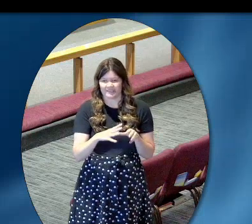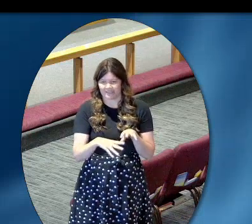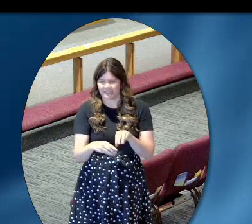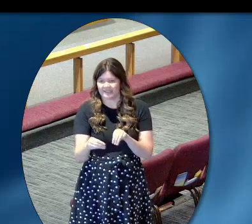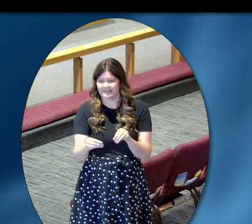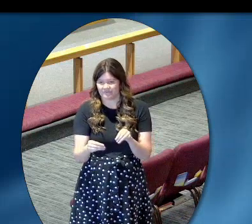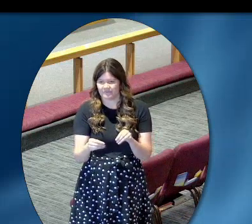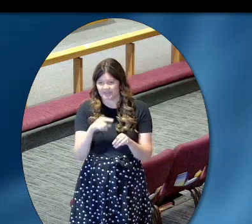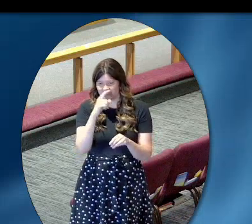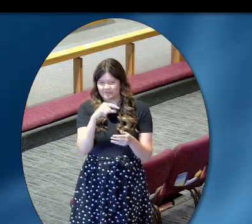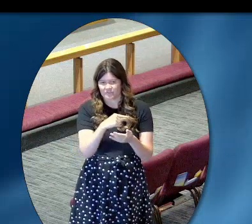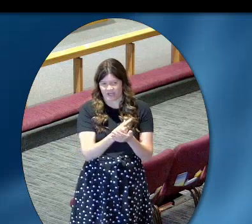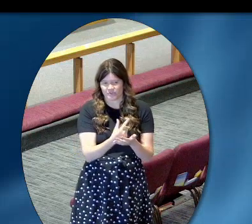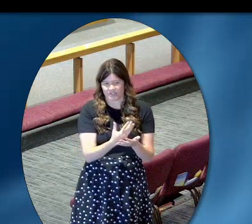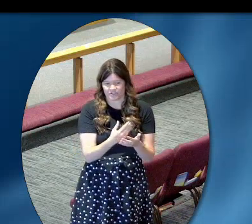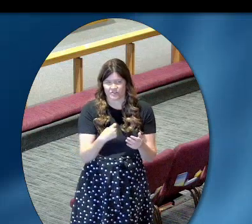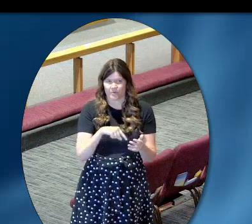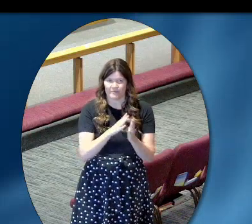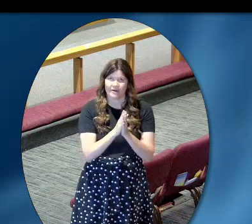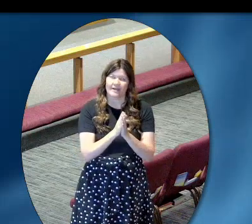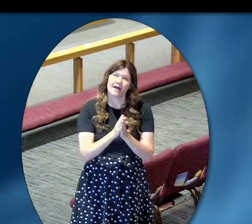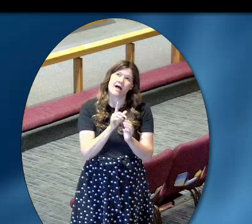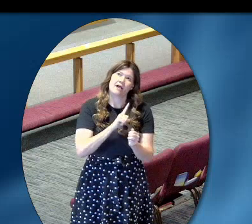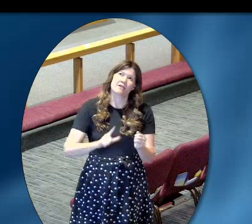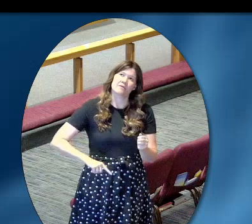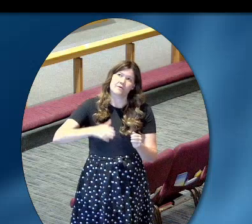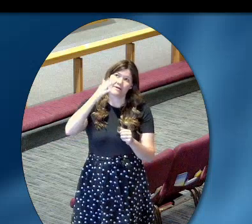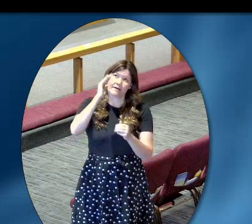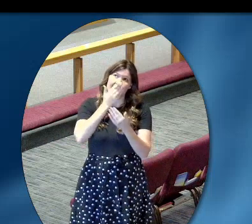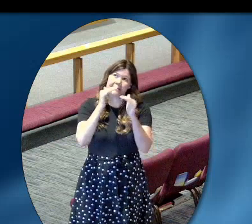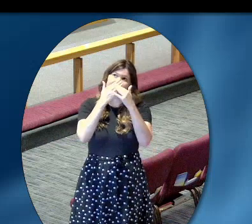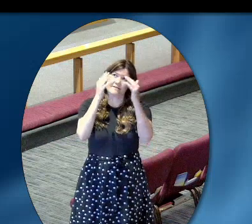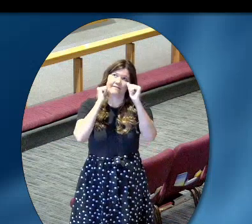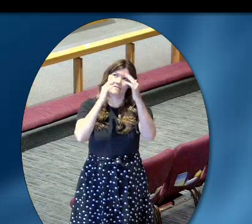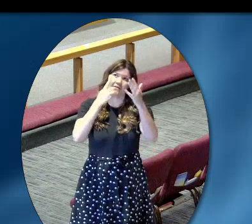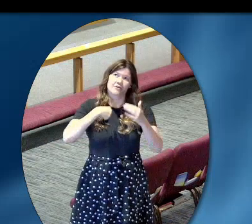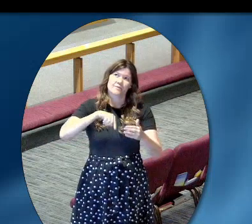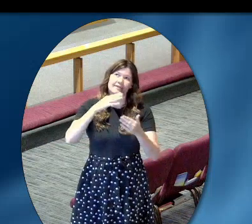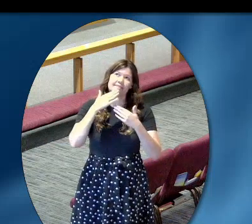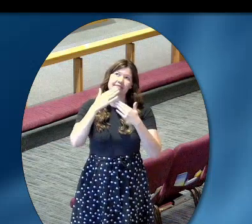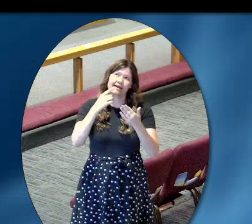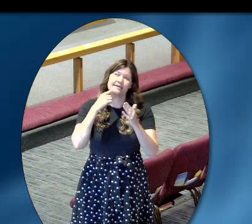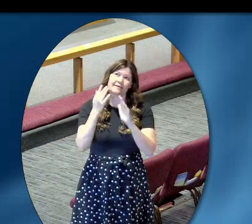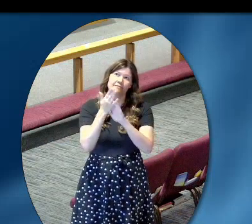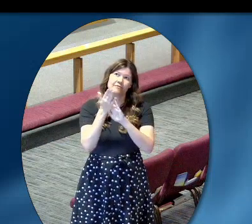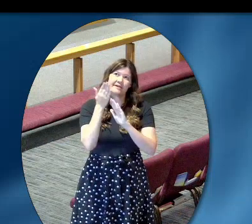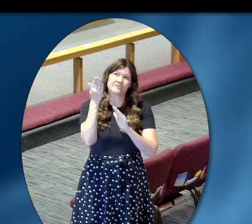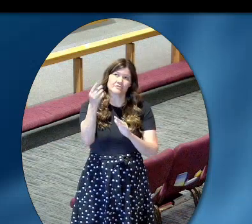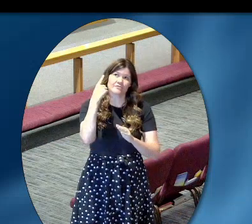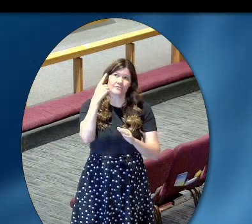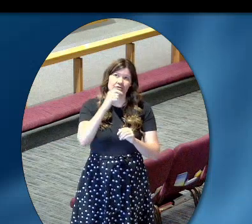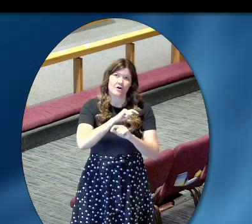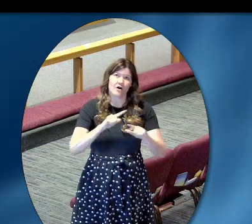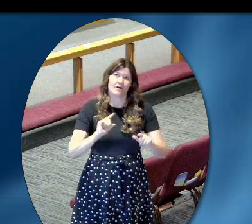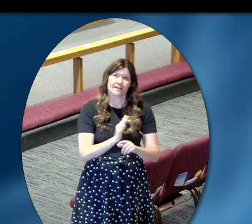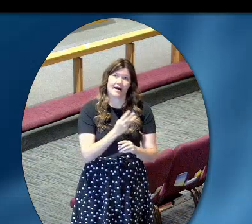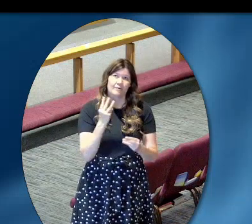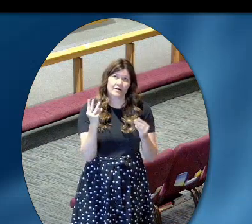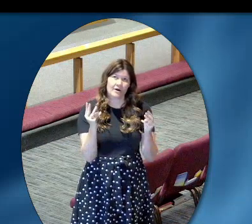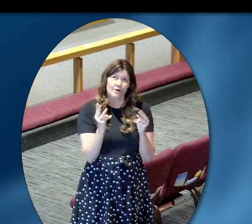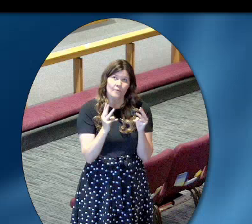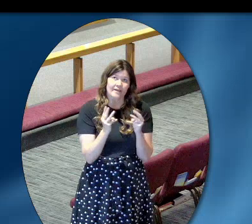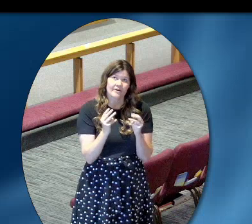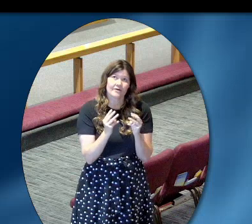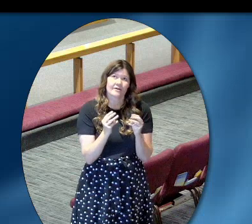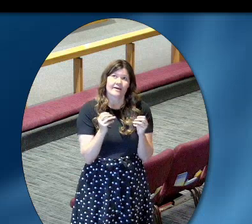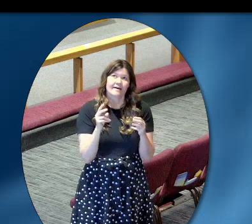graduation. So let's pray. Lord God, our Heavenly Father, we thank and praise you for all of our winter visitors